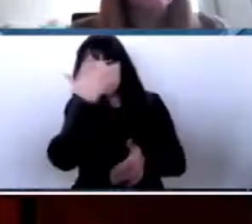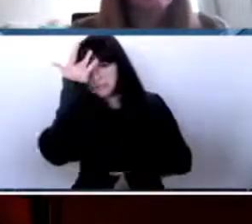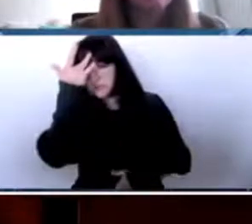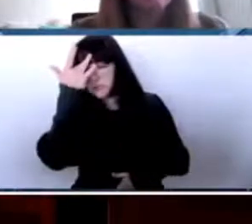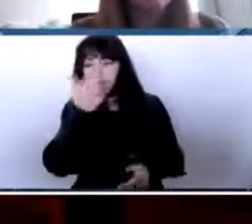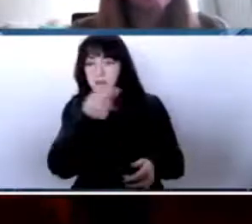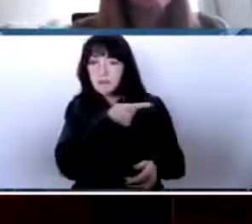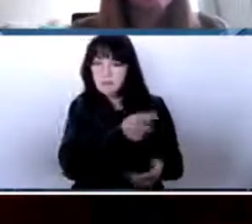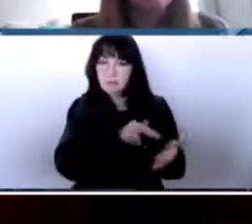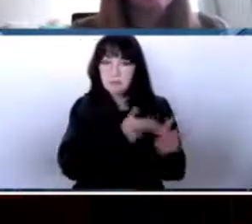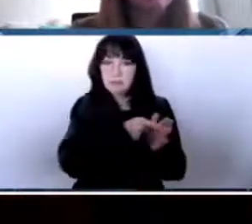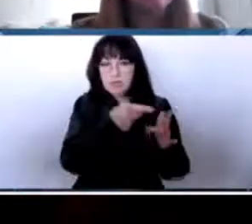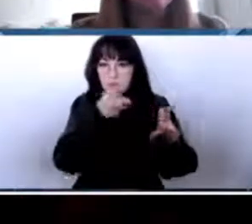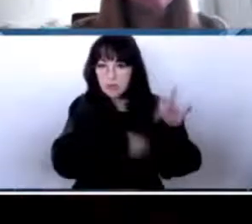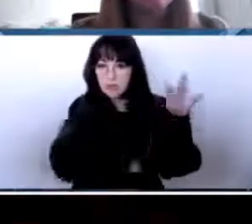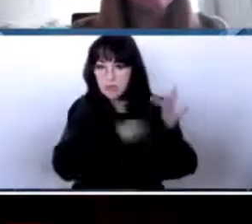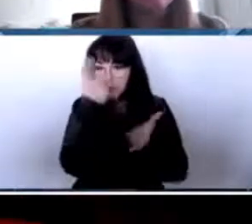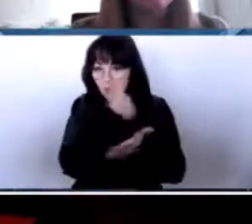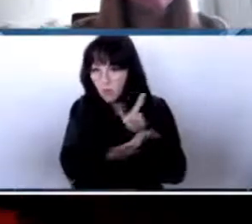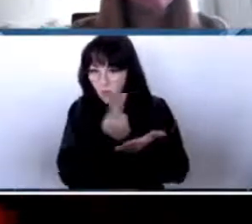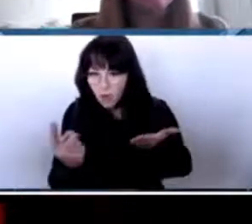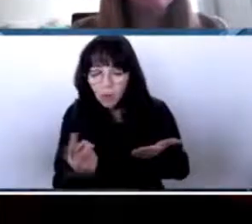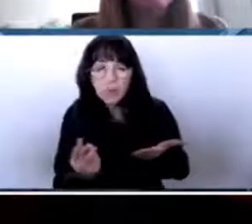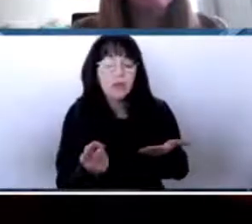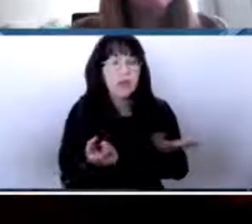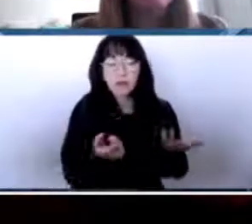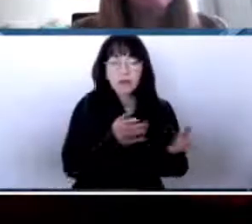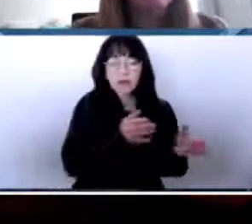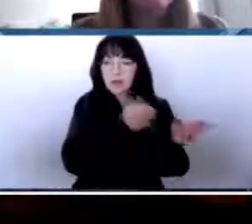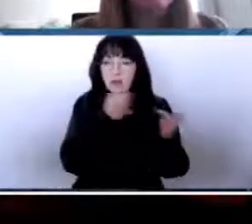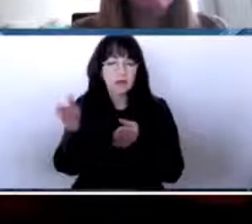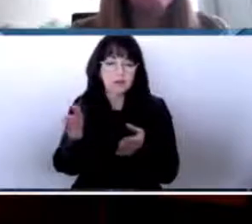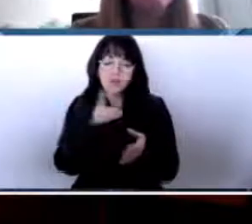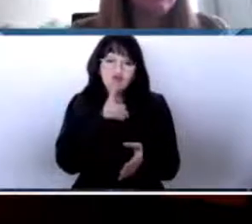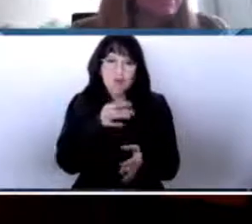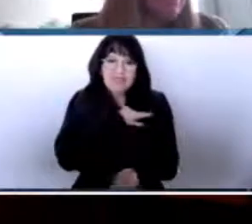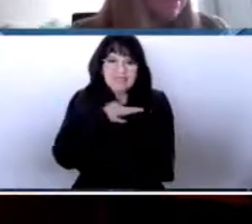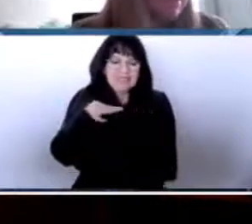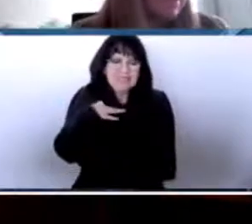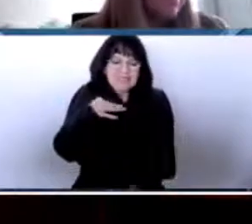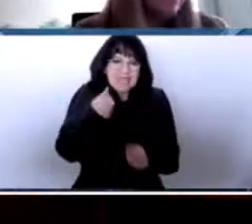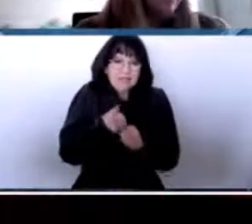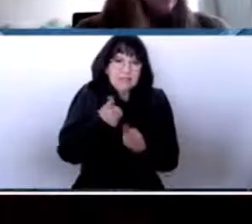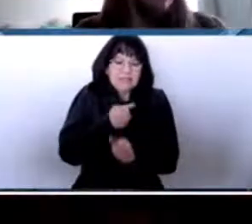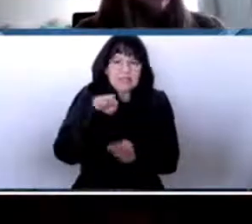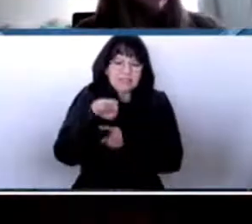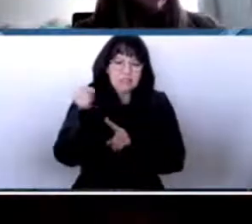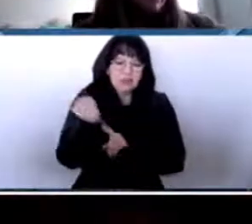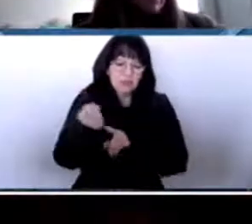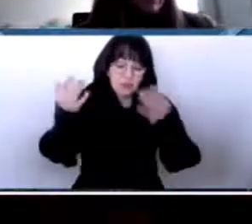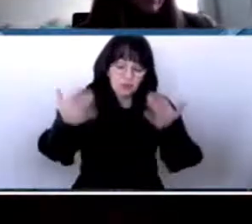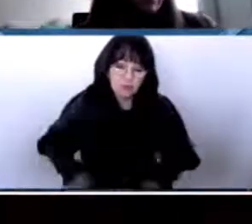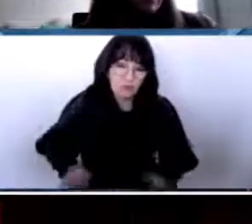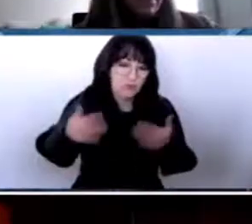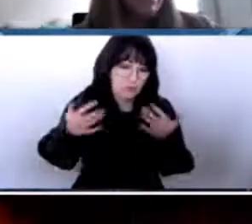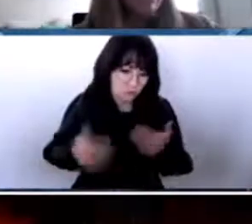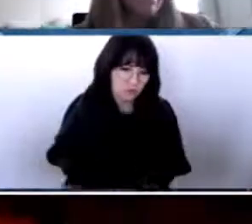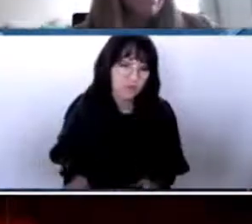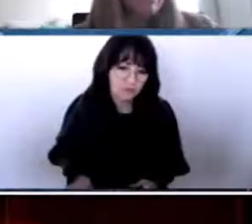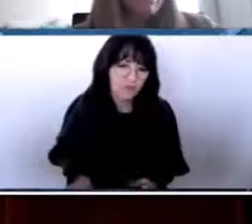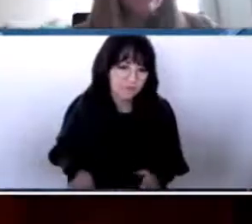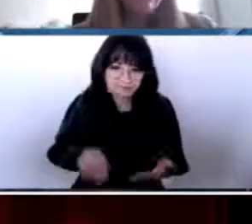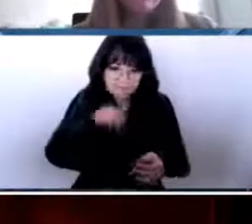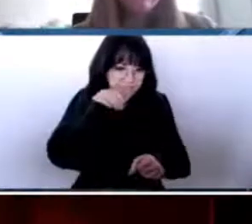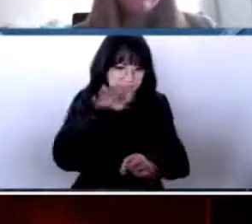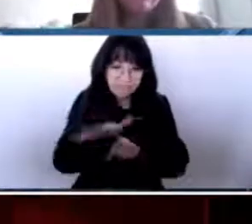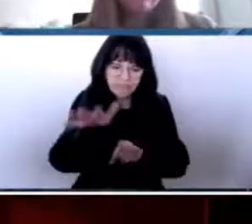then others go out. So again, the staffing situation is so dynamic that we